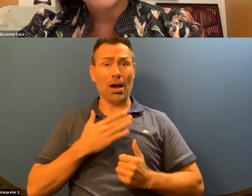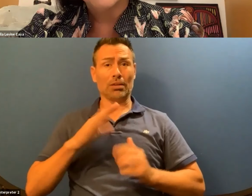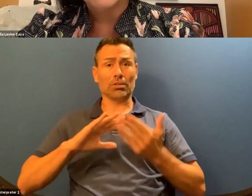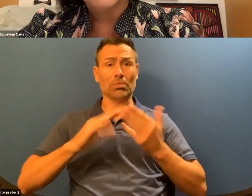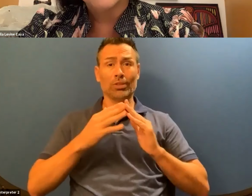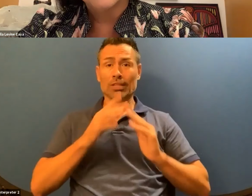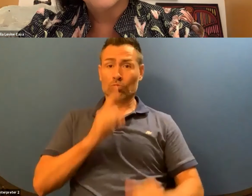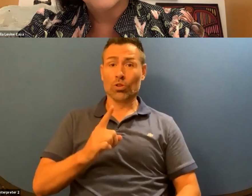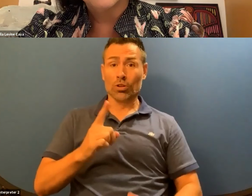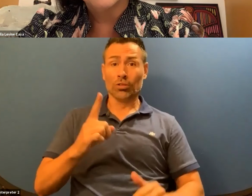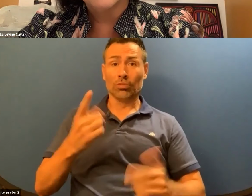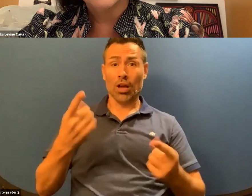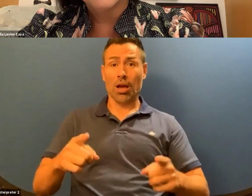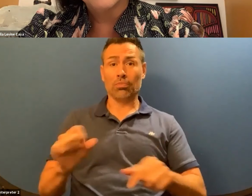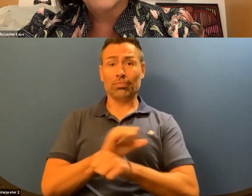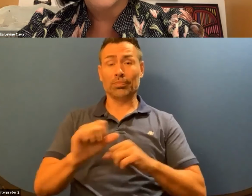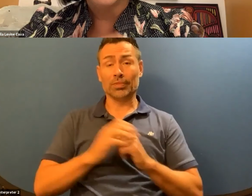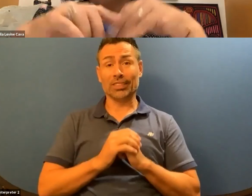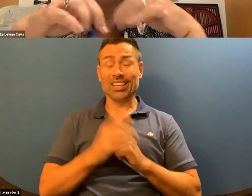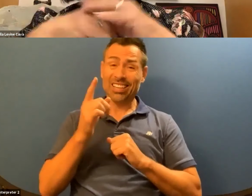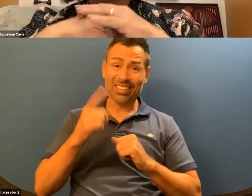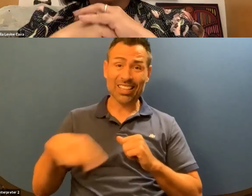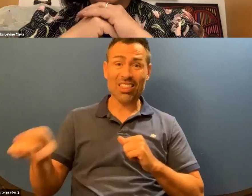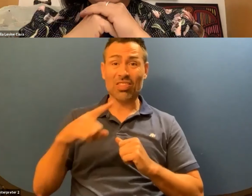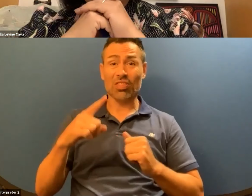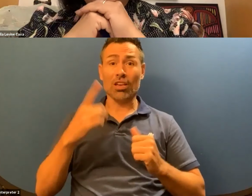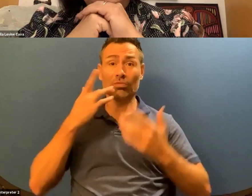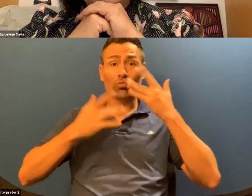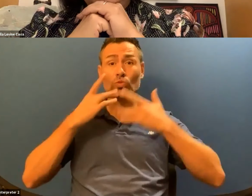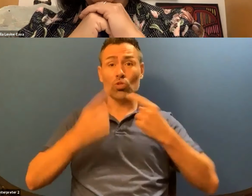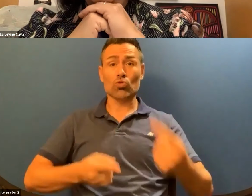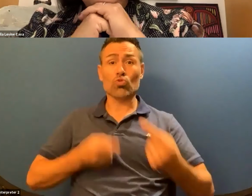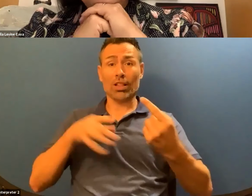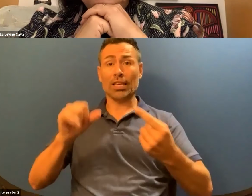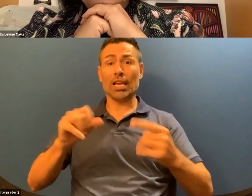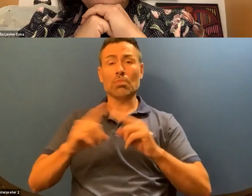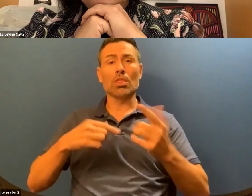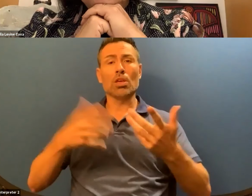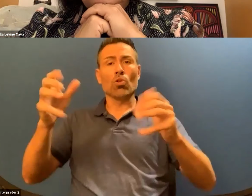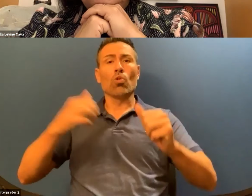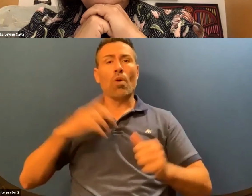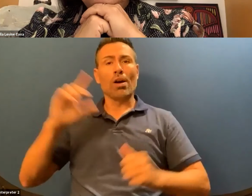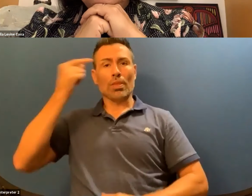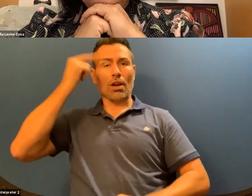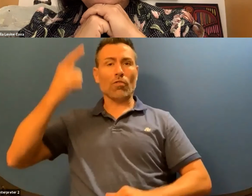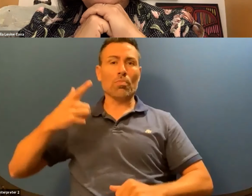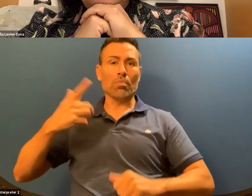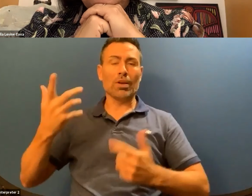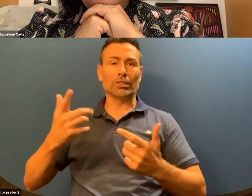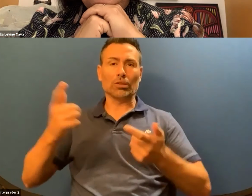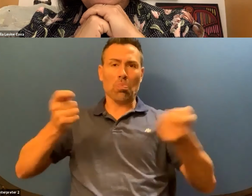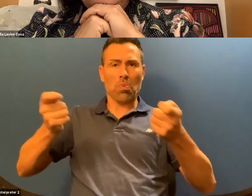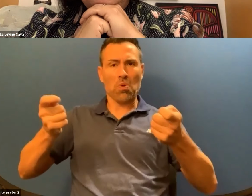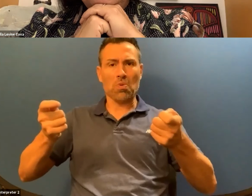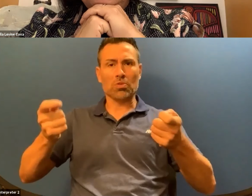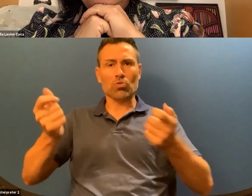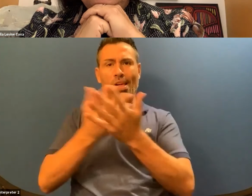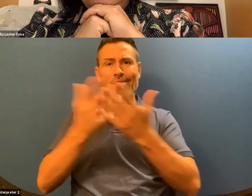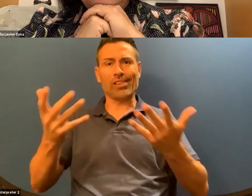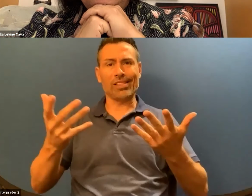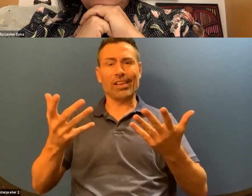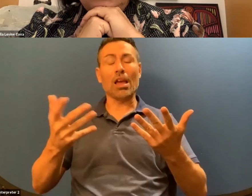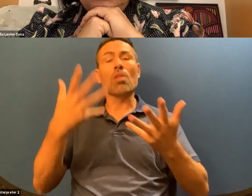they're struggling. But what they don't want is government putting their foot on their throat. They want their taxes being spent the right way in their community. And